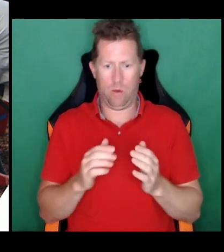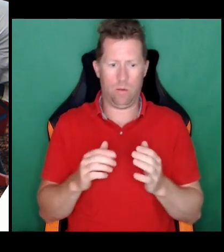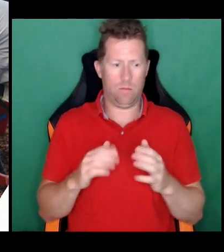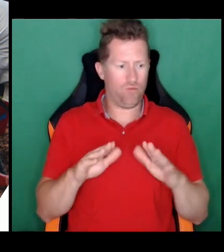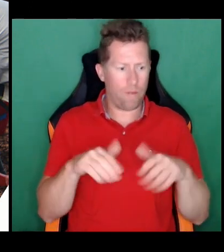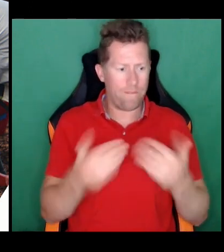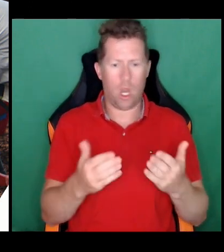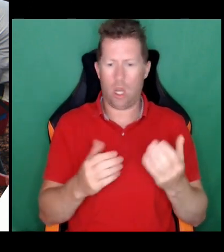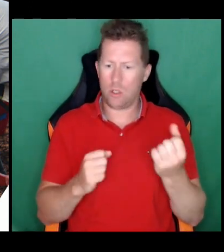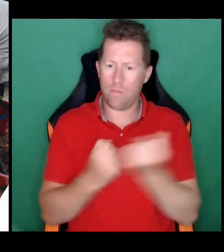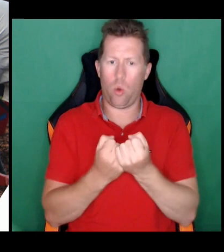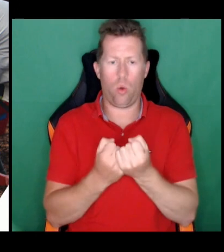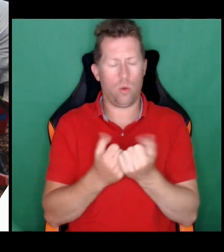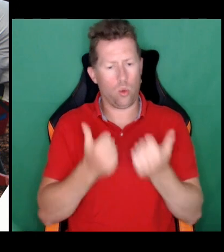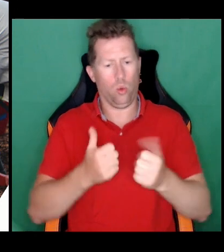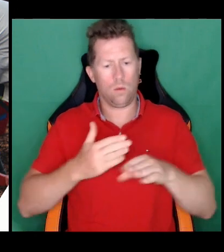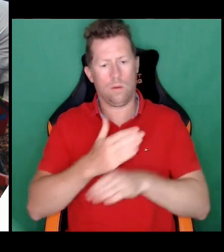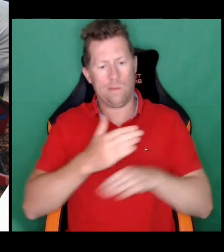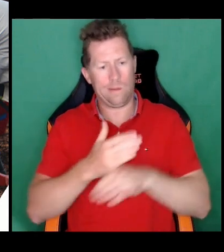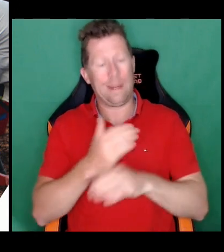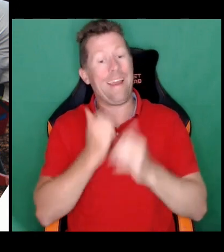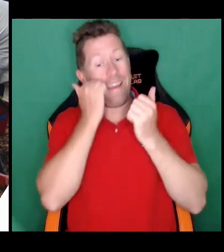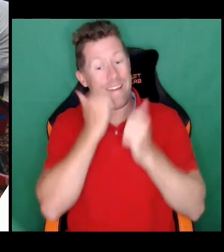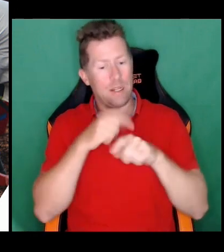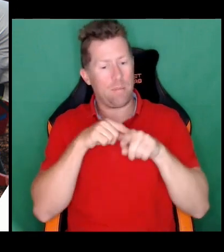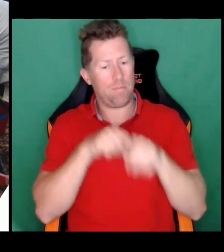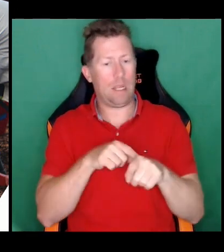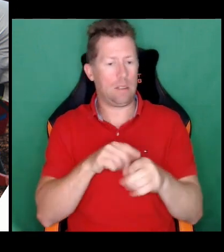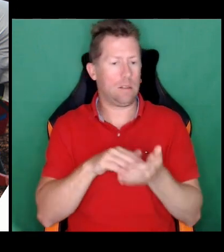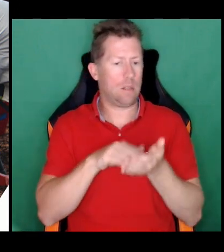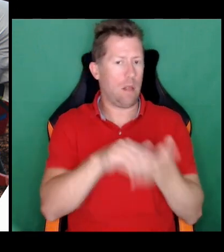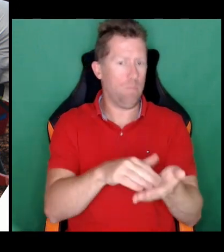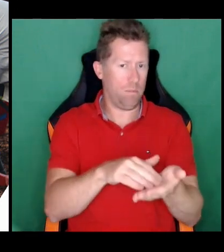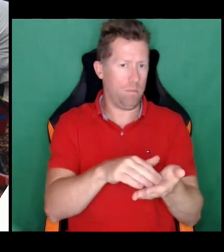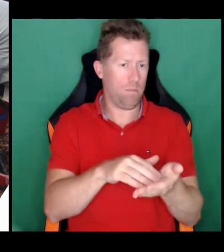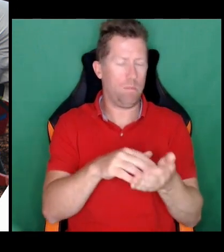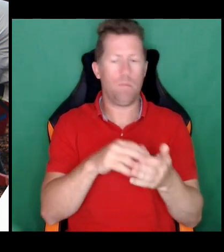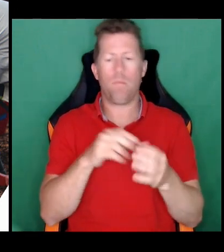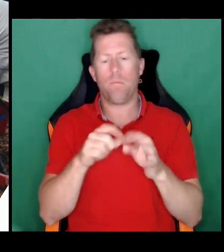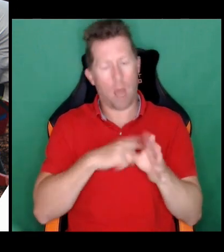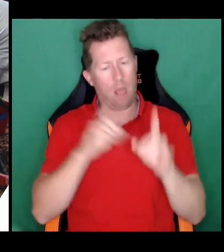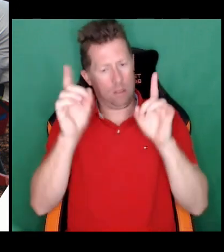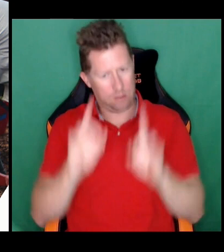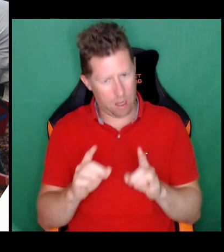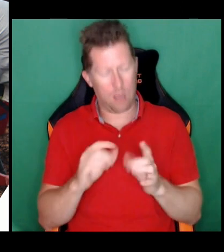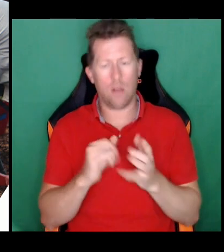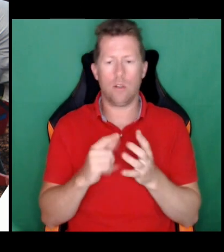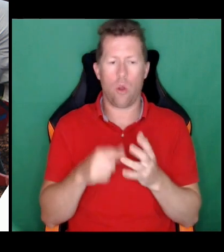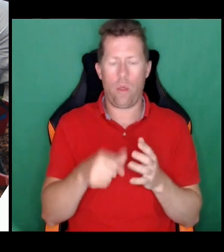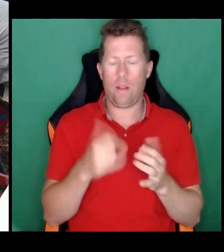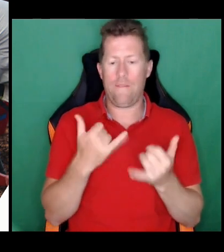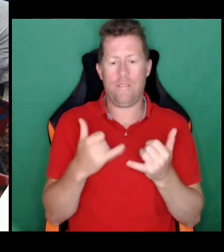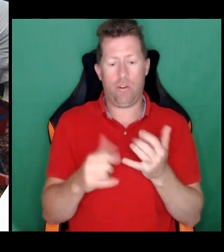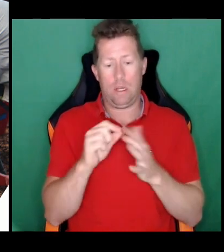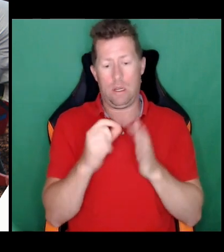practice and support effective evidence-based intervention design and implementation. So this is really very much a practical